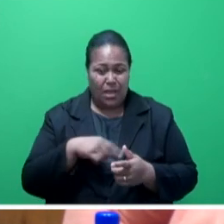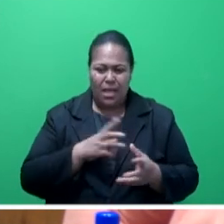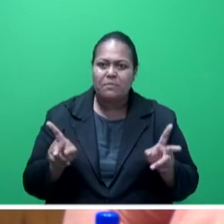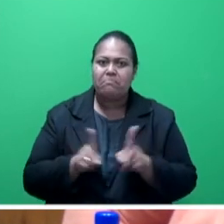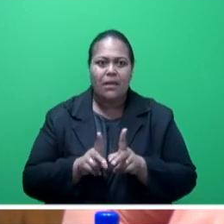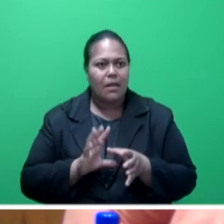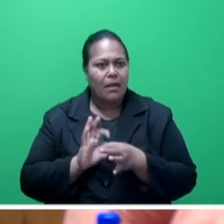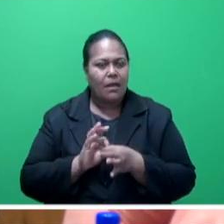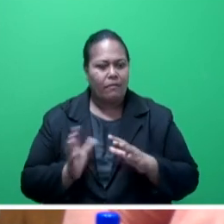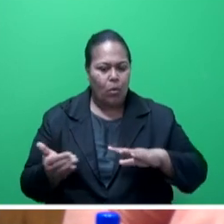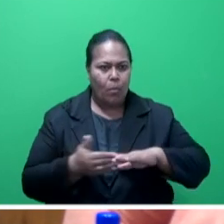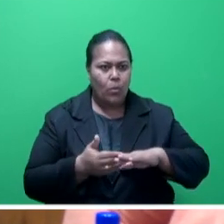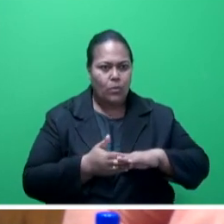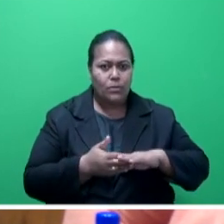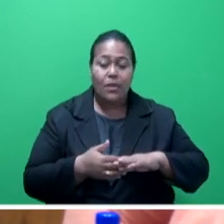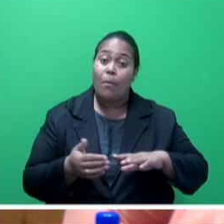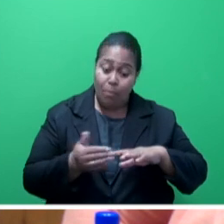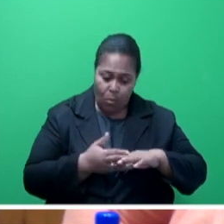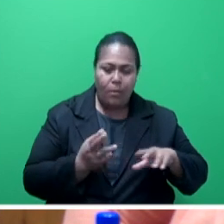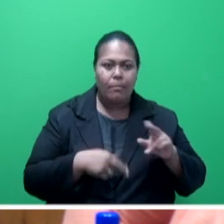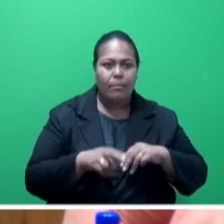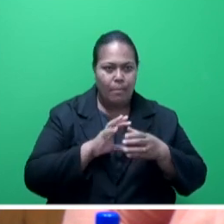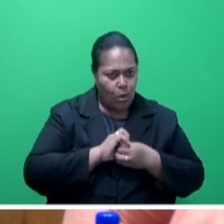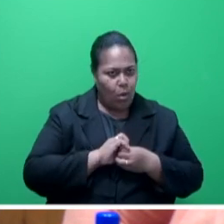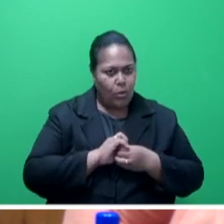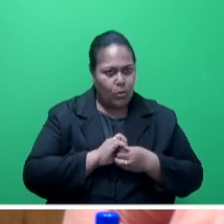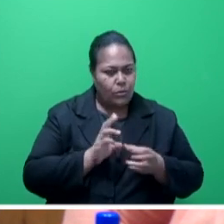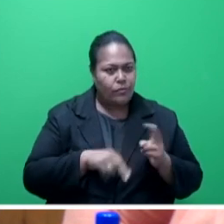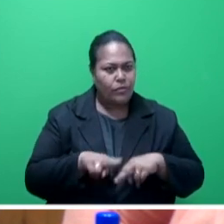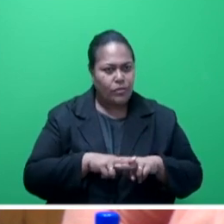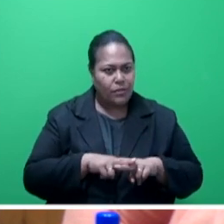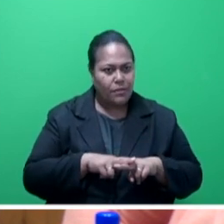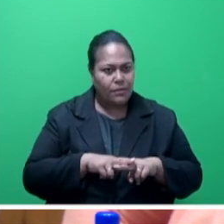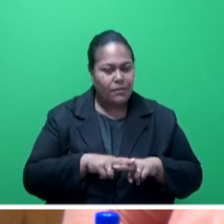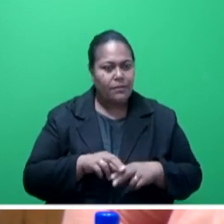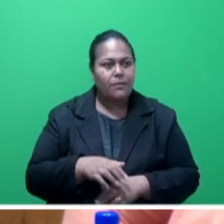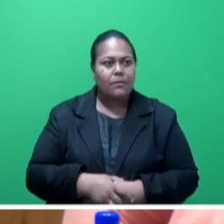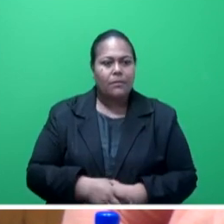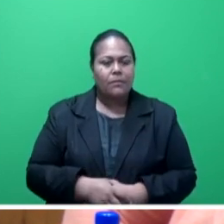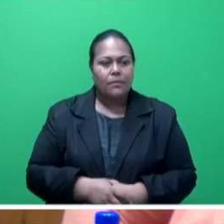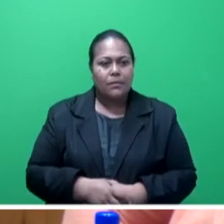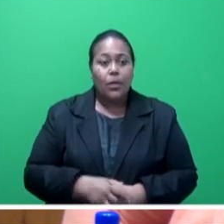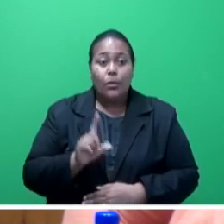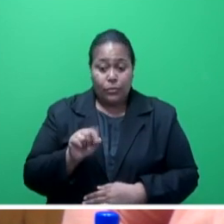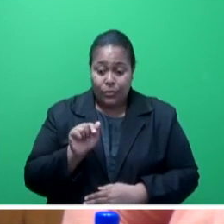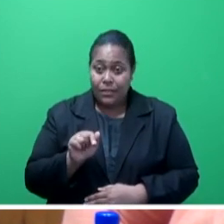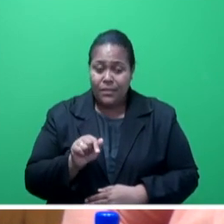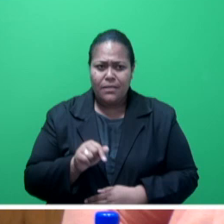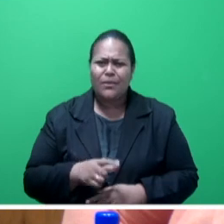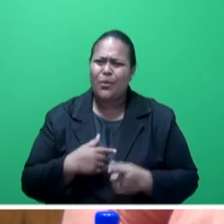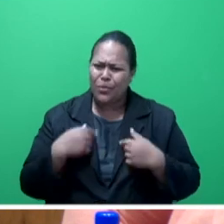ports still belong to Fiji. The ports still belong to Fiji. And in so doing, we have seen